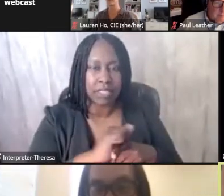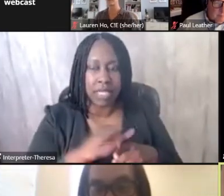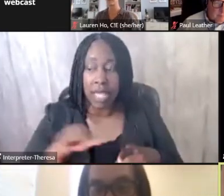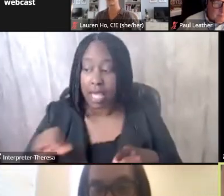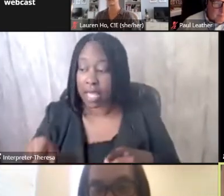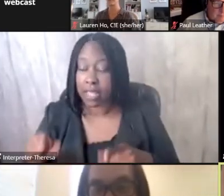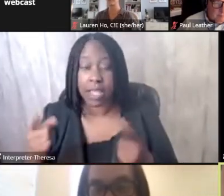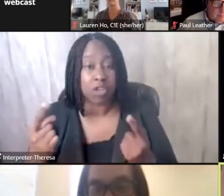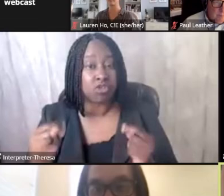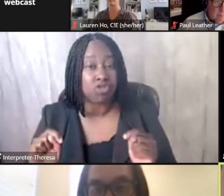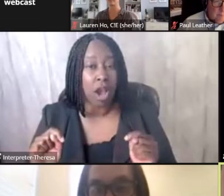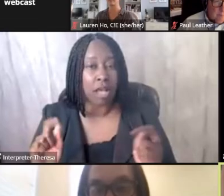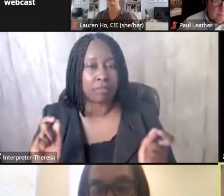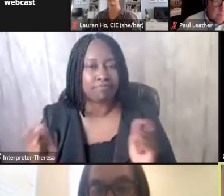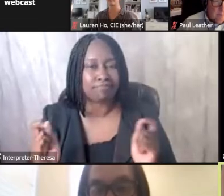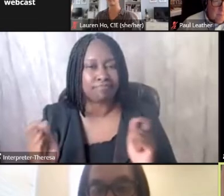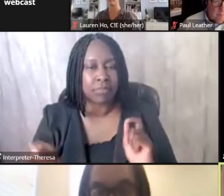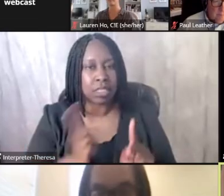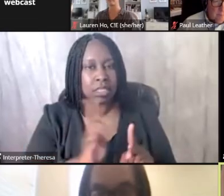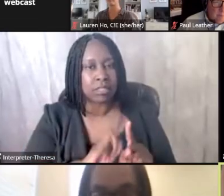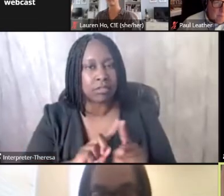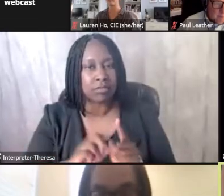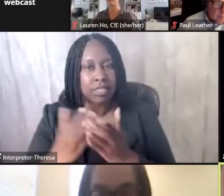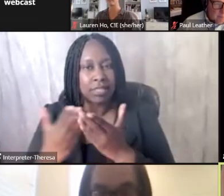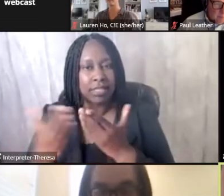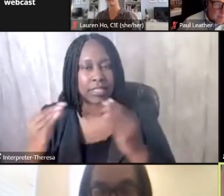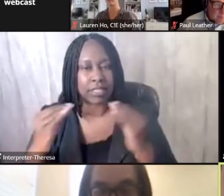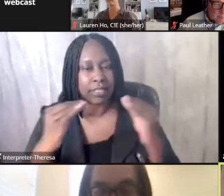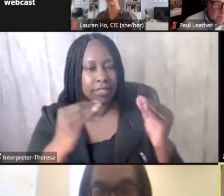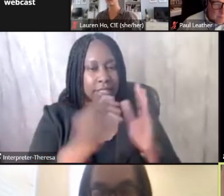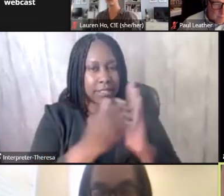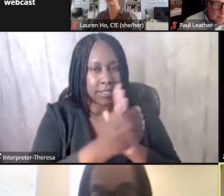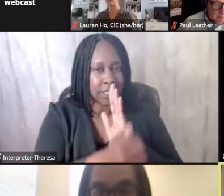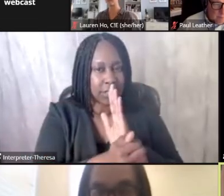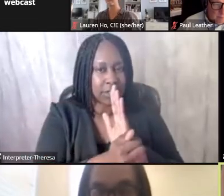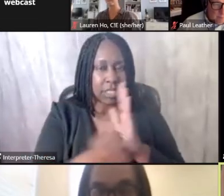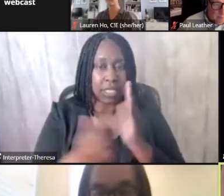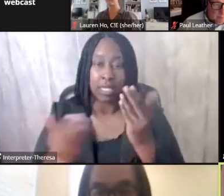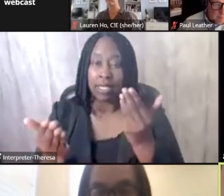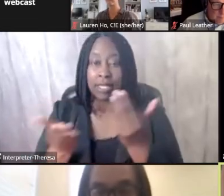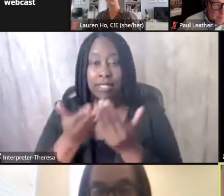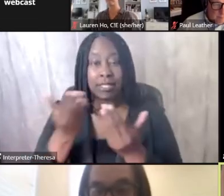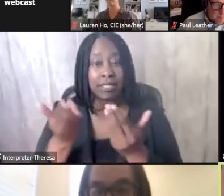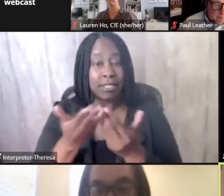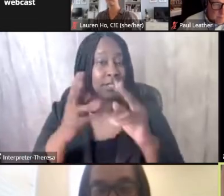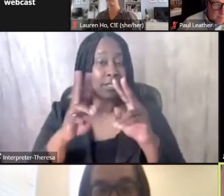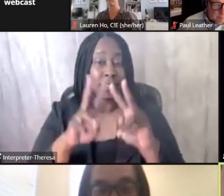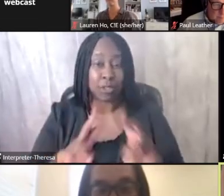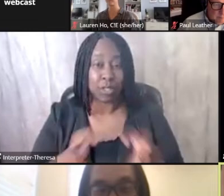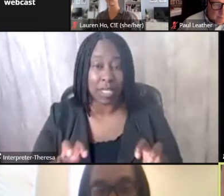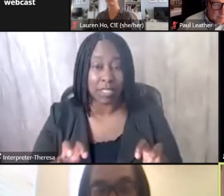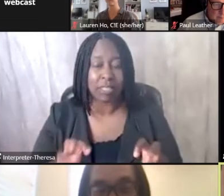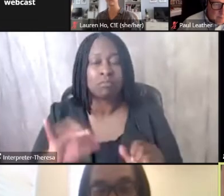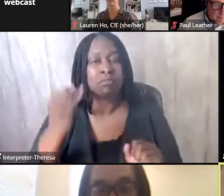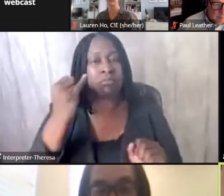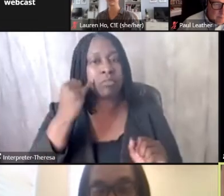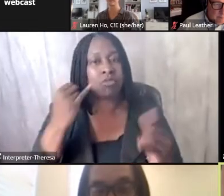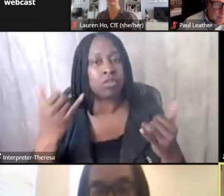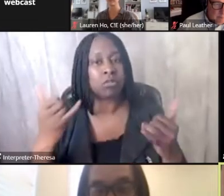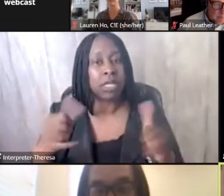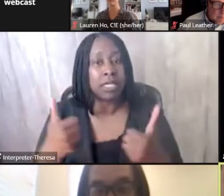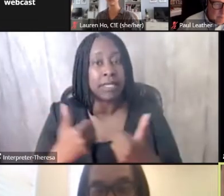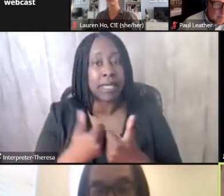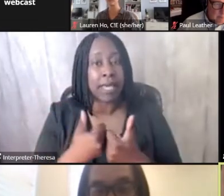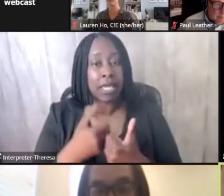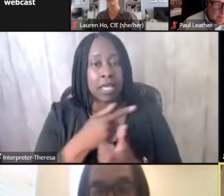skills. And it's very easy to assess because if you play a game and, the defense or